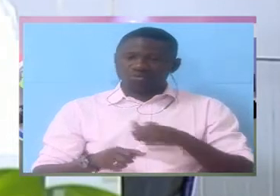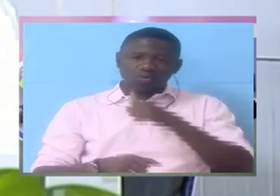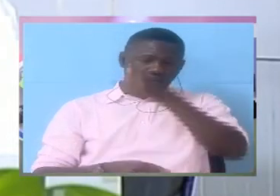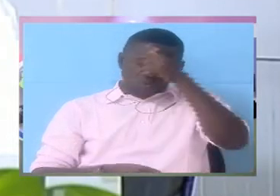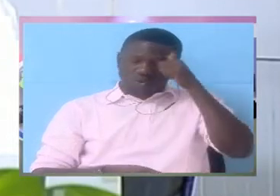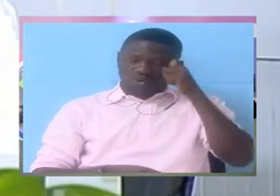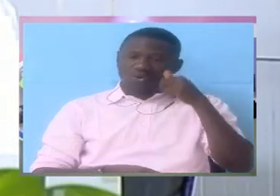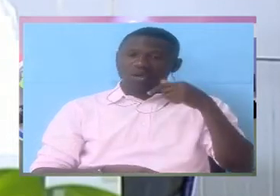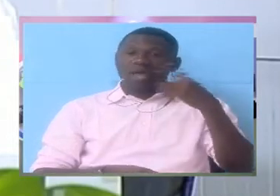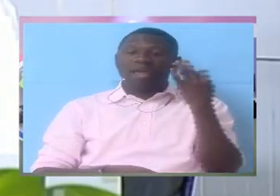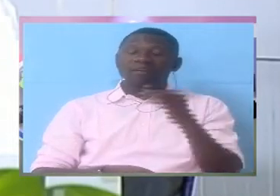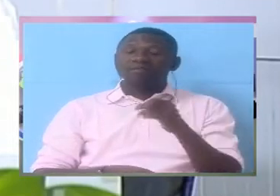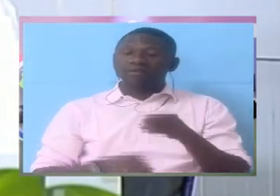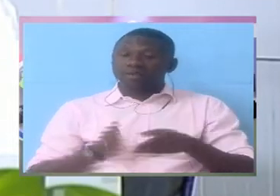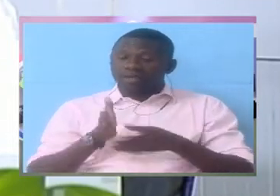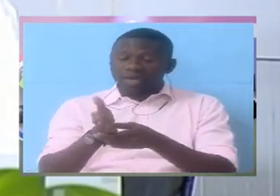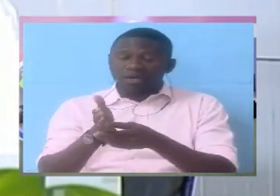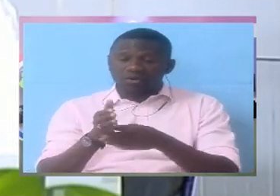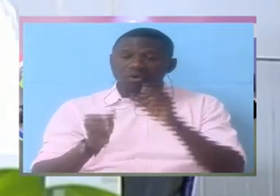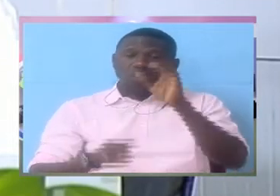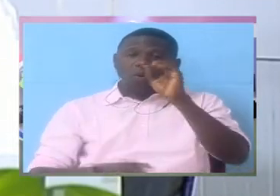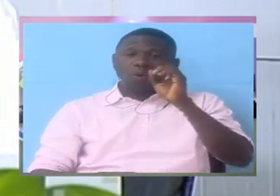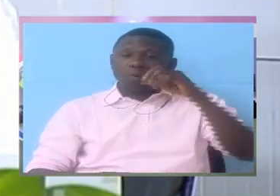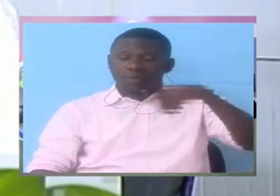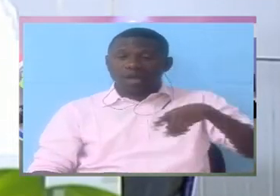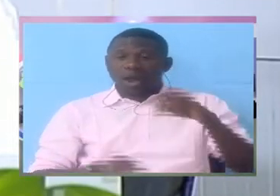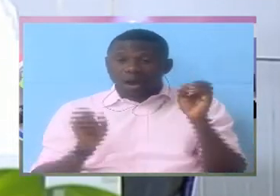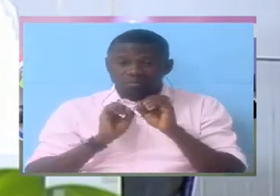without the director of operations.